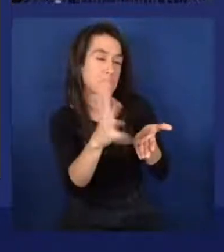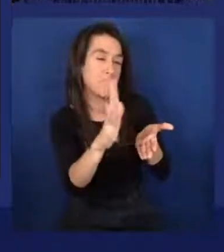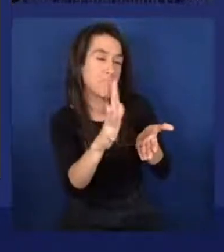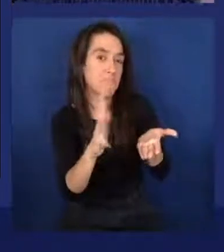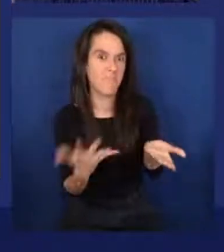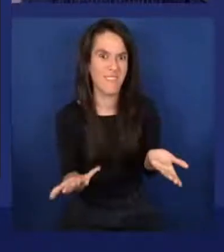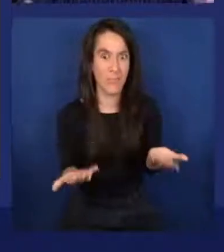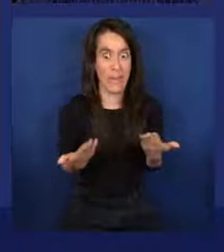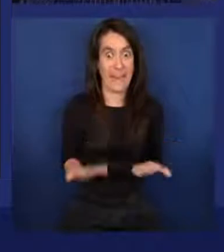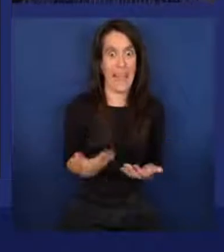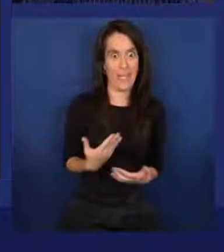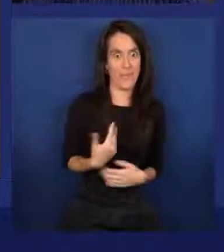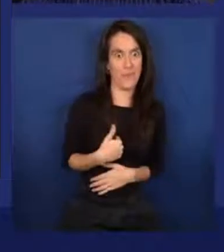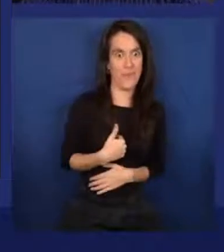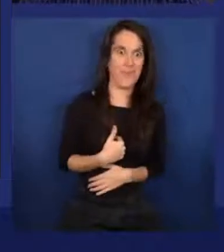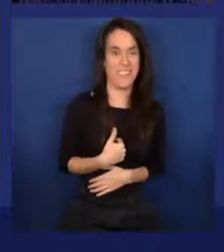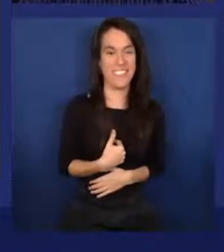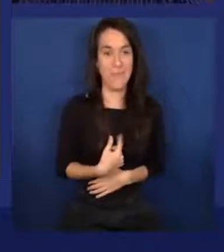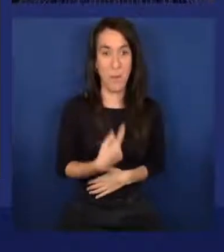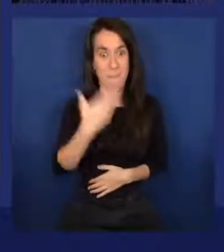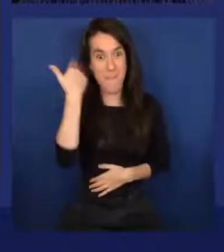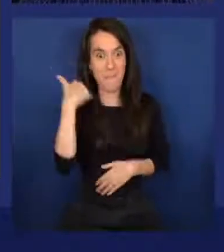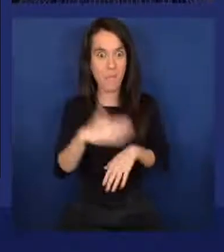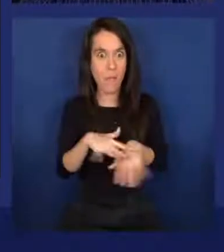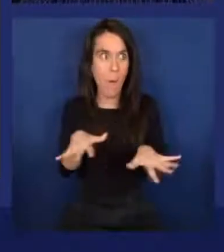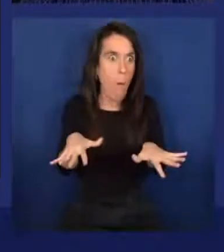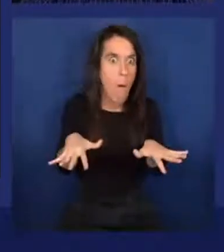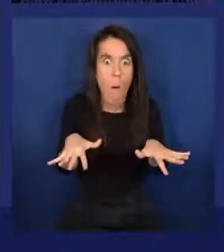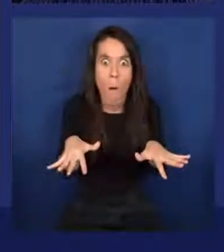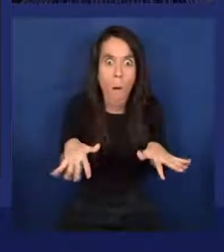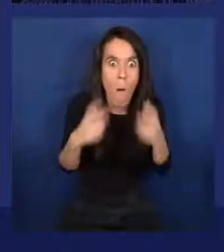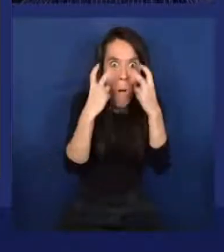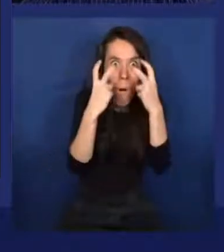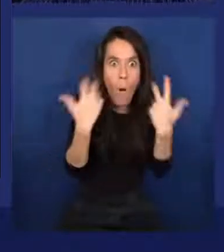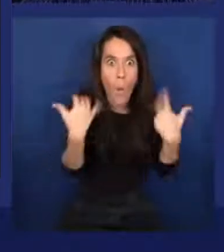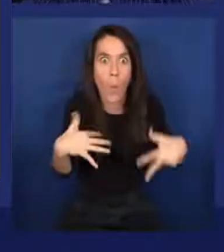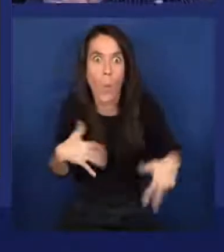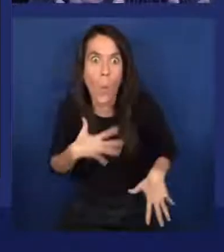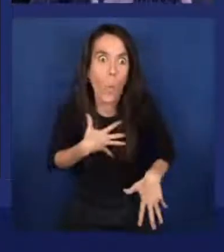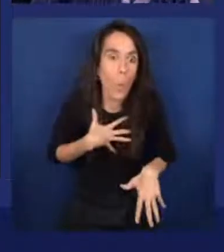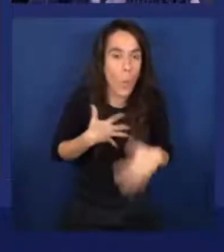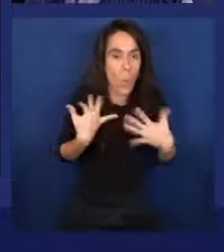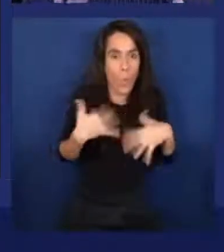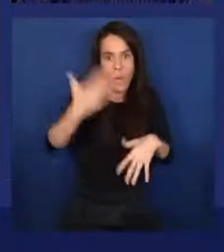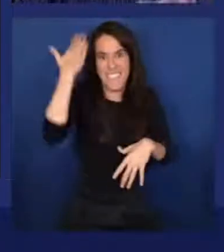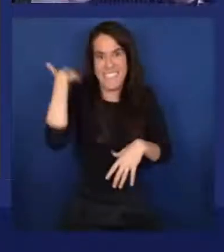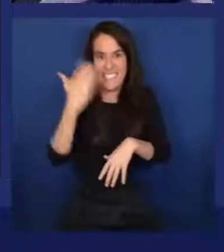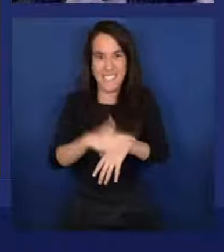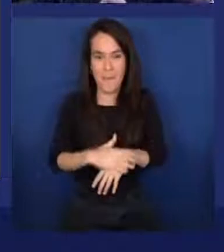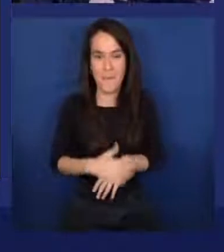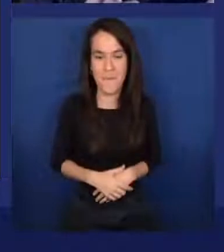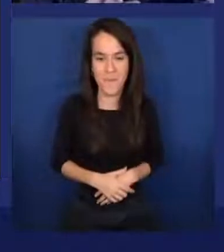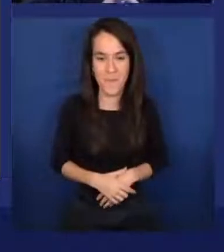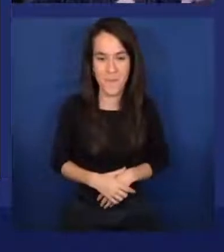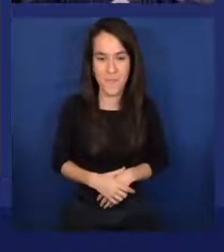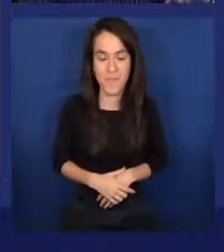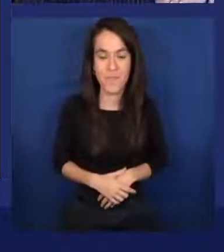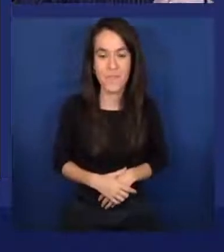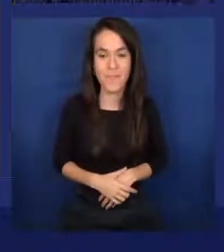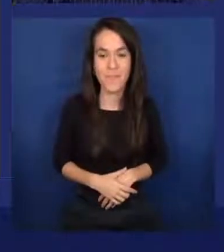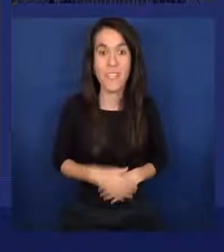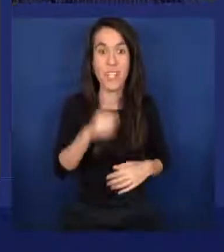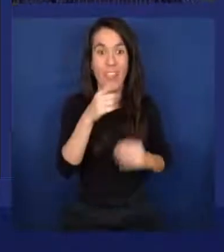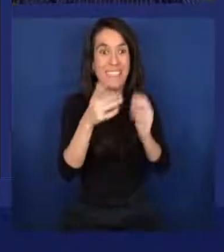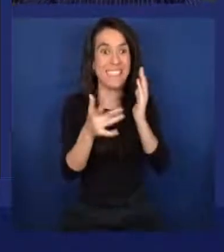But it did beat Garry Kasparov. It became the best chess player in the world and considered a remarkable victory. Now, again, IBM continued on. This